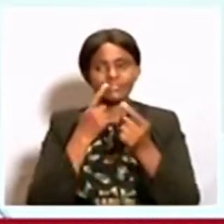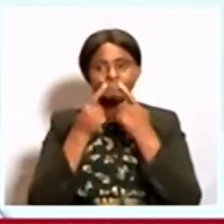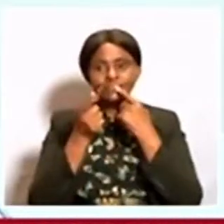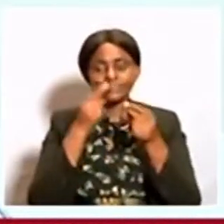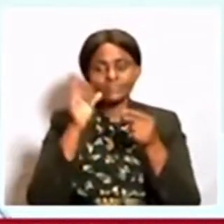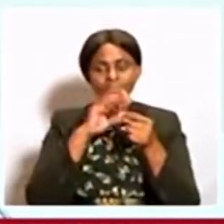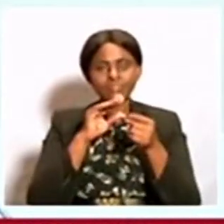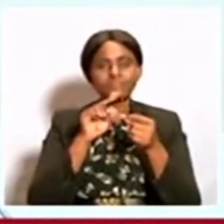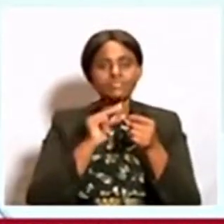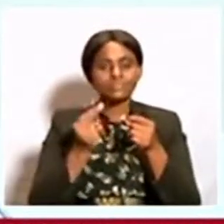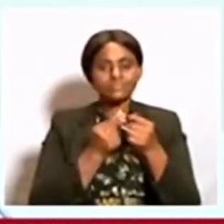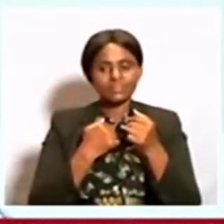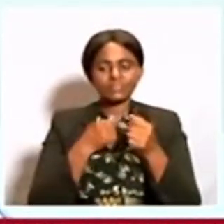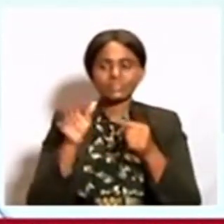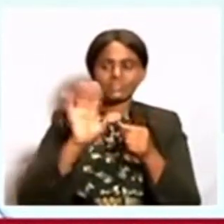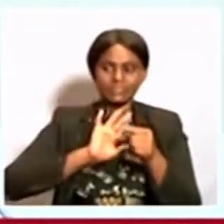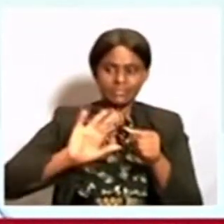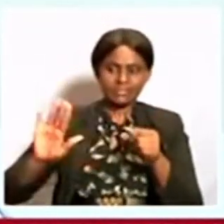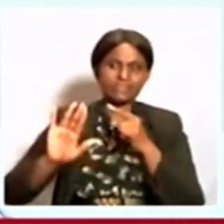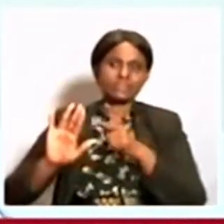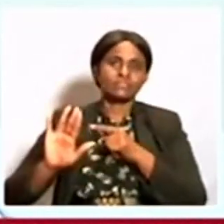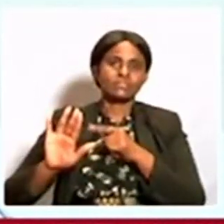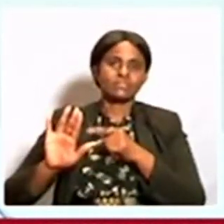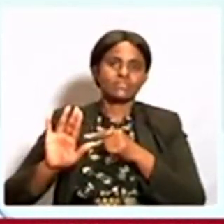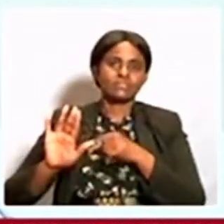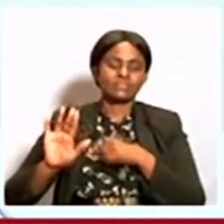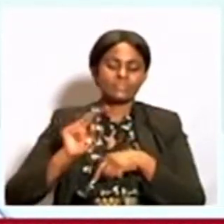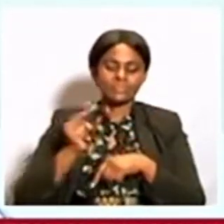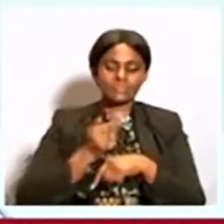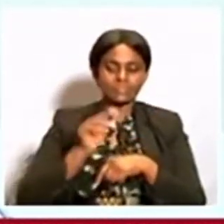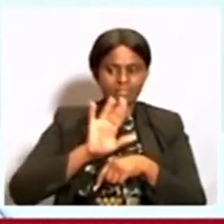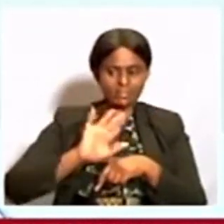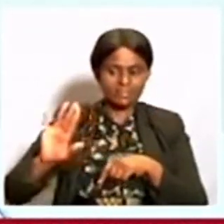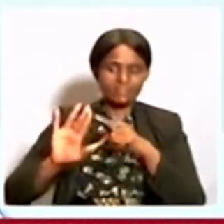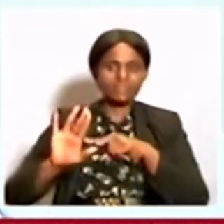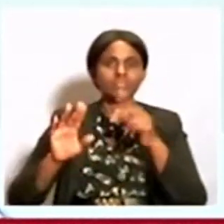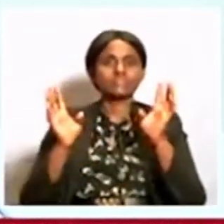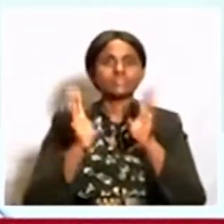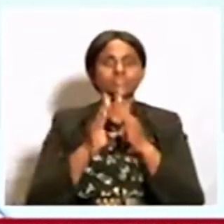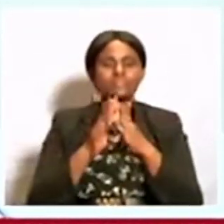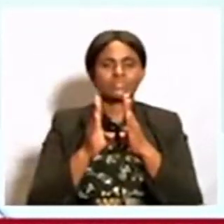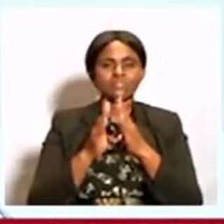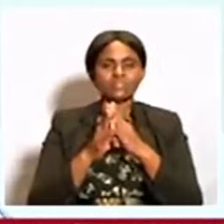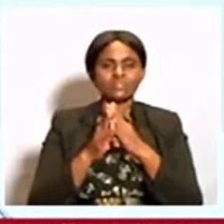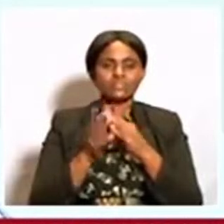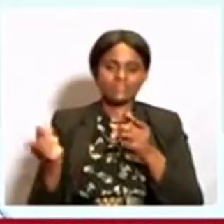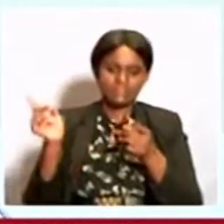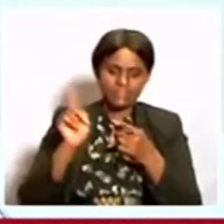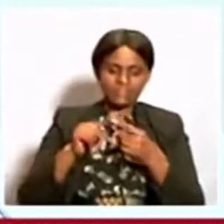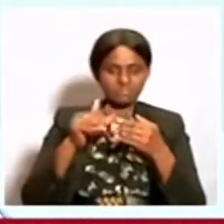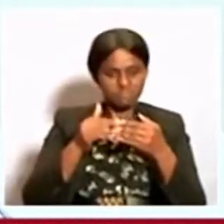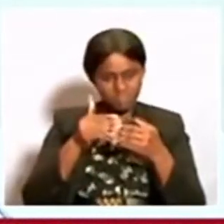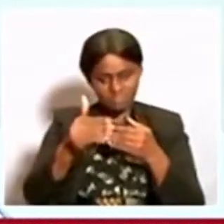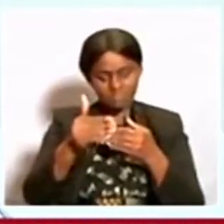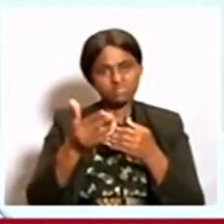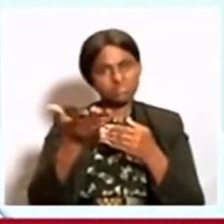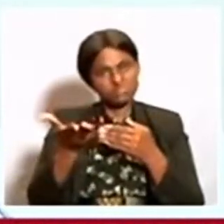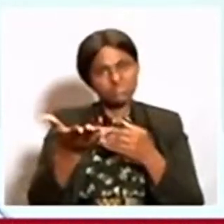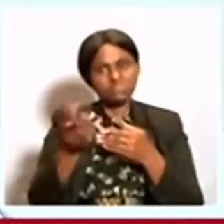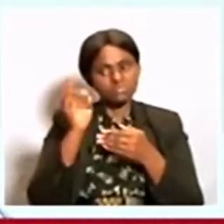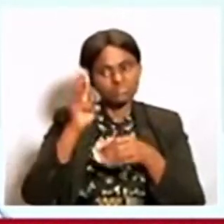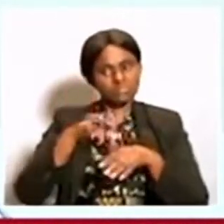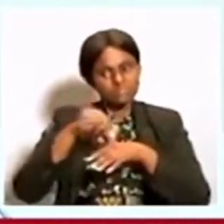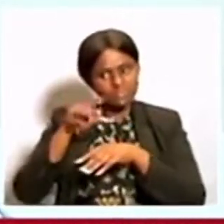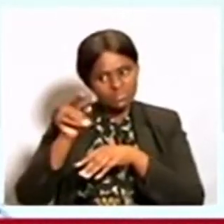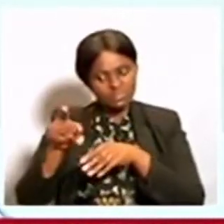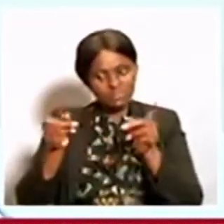want to suspend this session until further notice. We'll advise